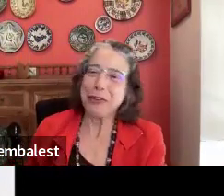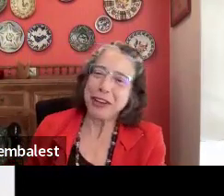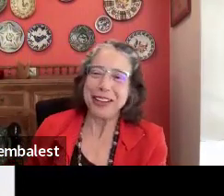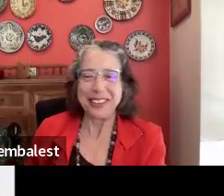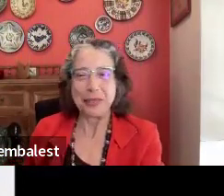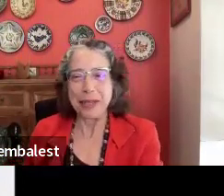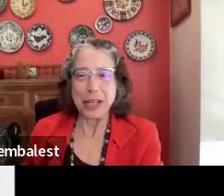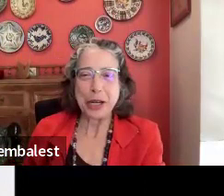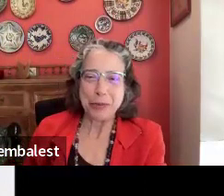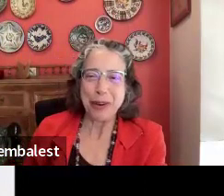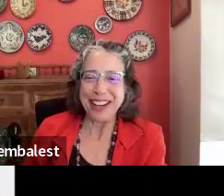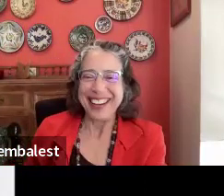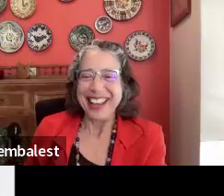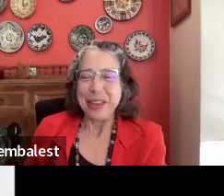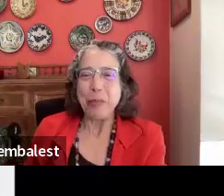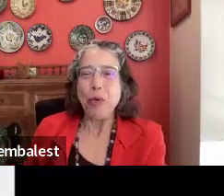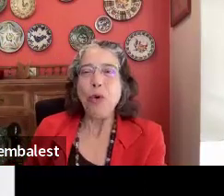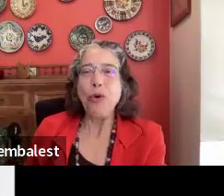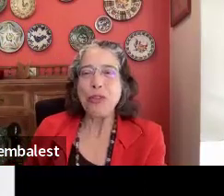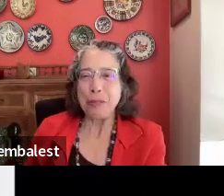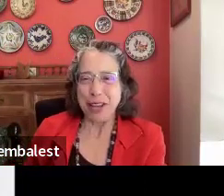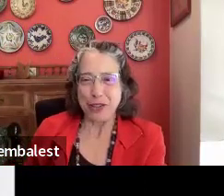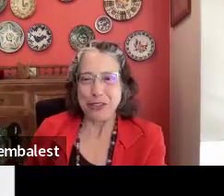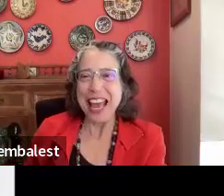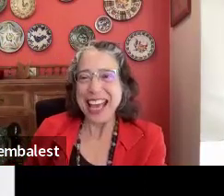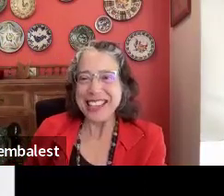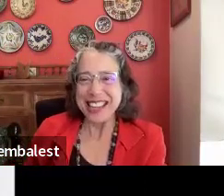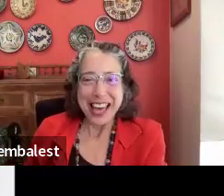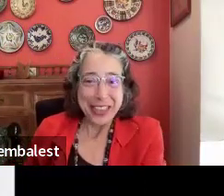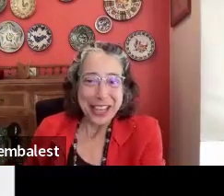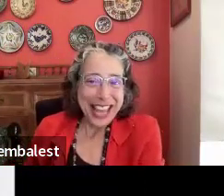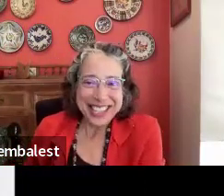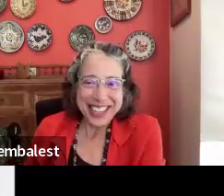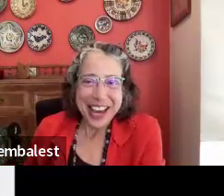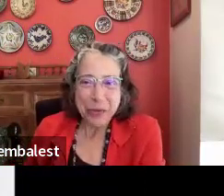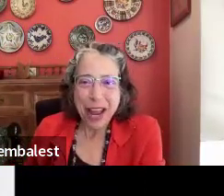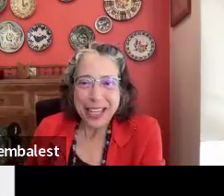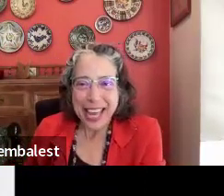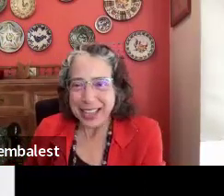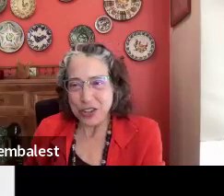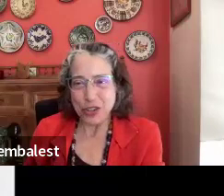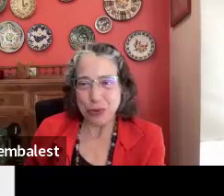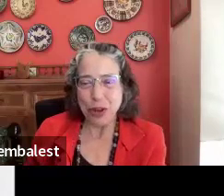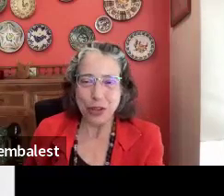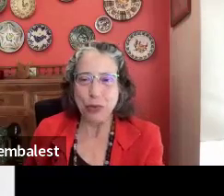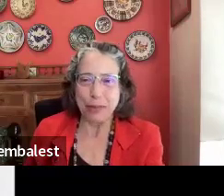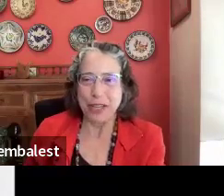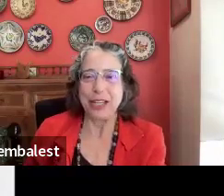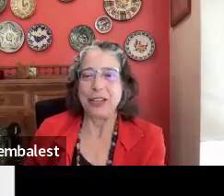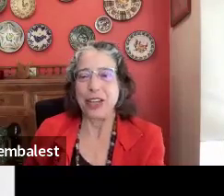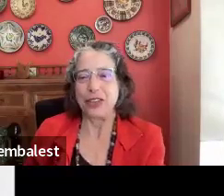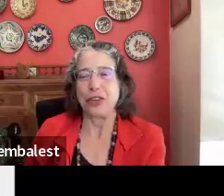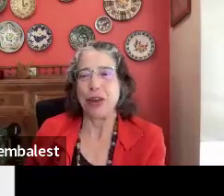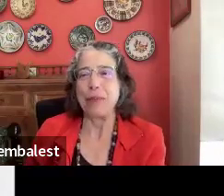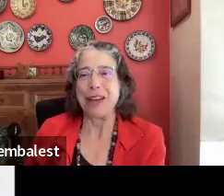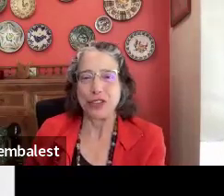a story. Just made that up, right? The more the picture says, the less you got to write. And this is true on the website